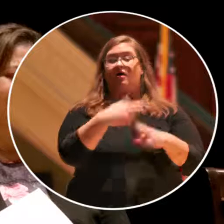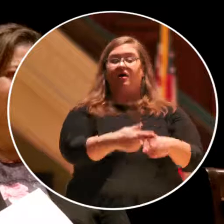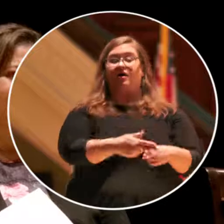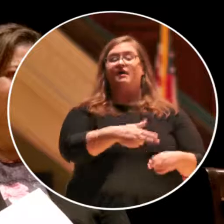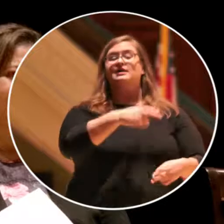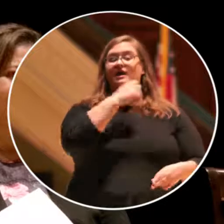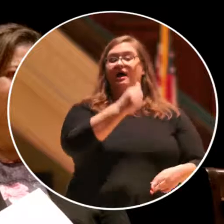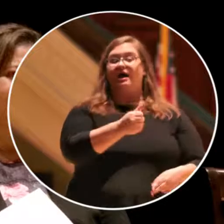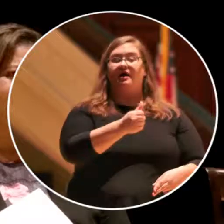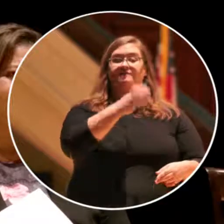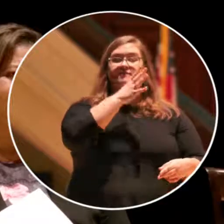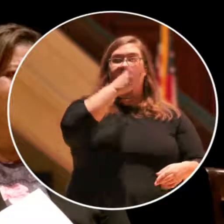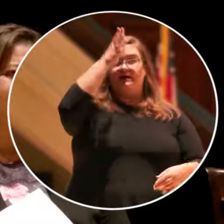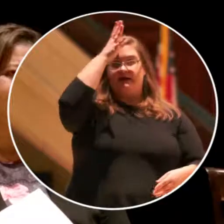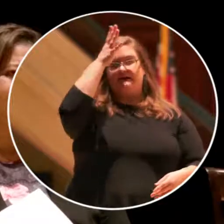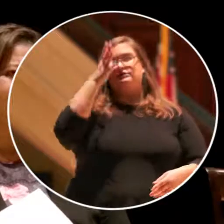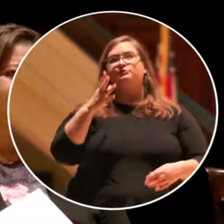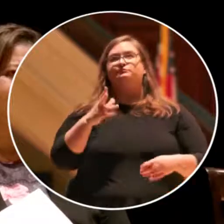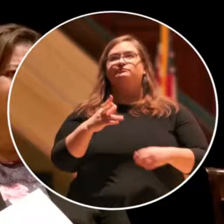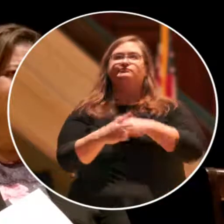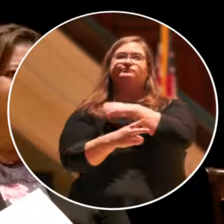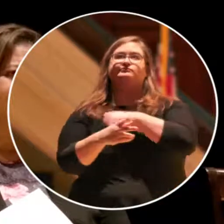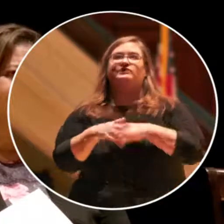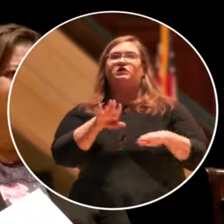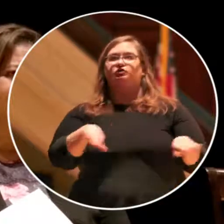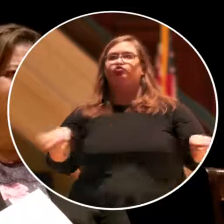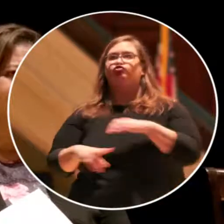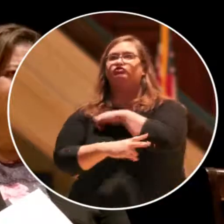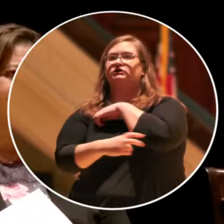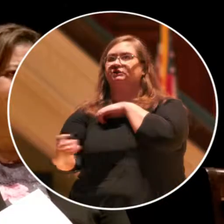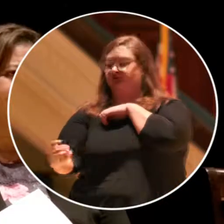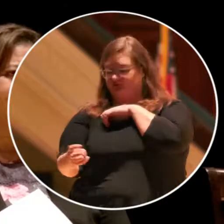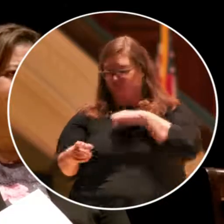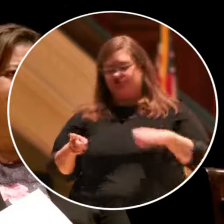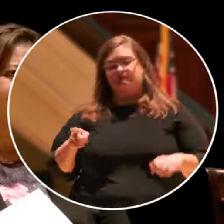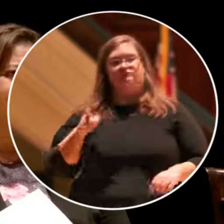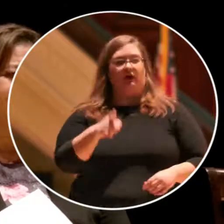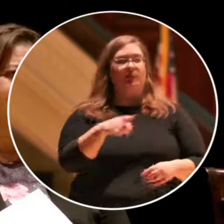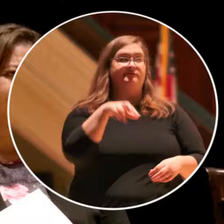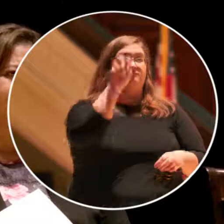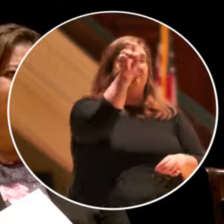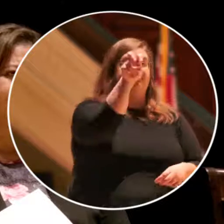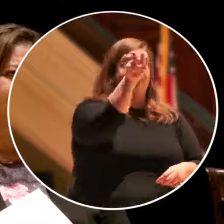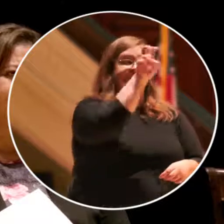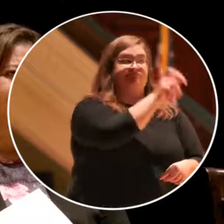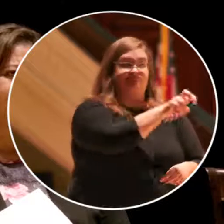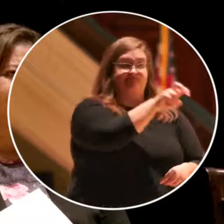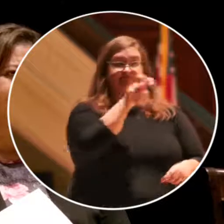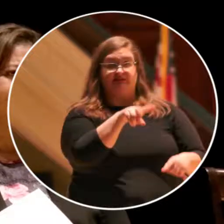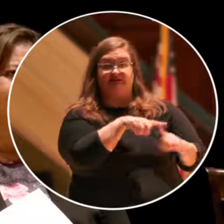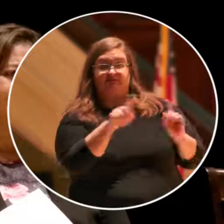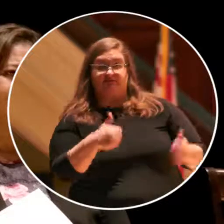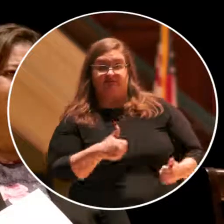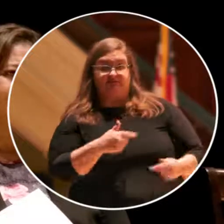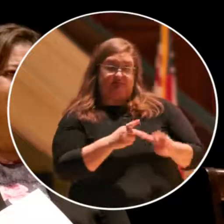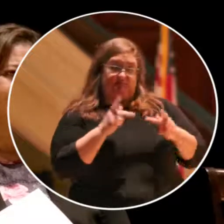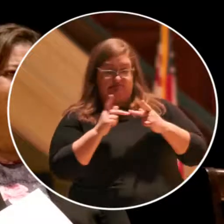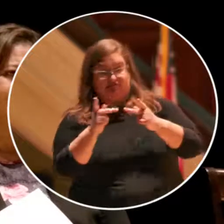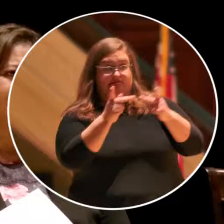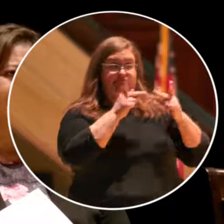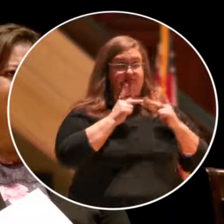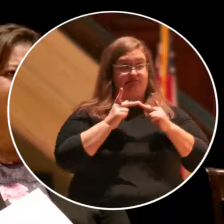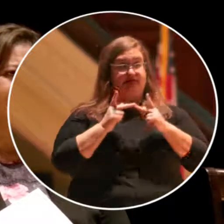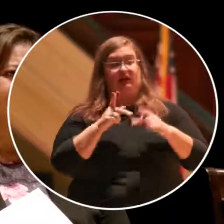I have small swatches in my memory of that time with my mom. We were on the run, so we lived in different places, from Destin, Florida to